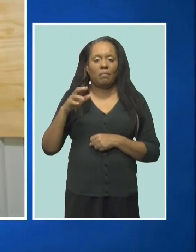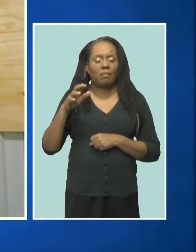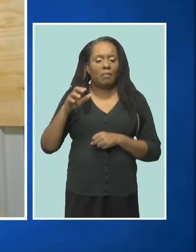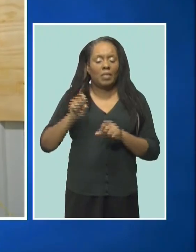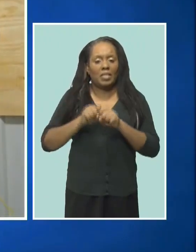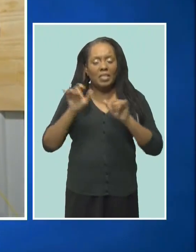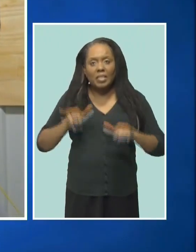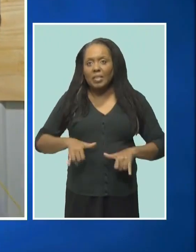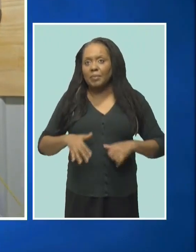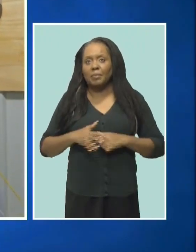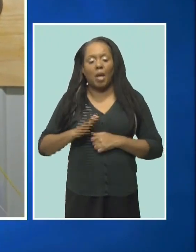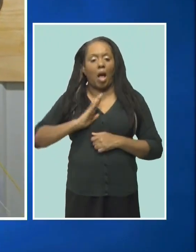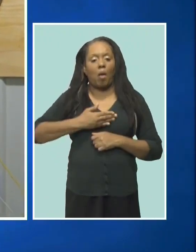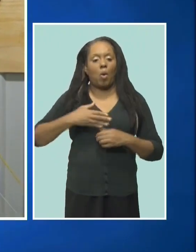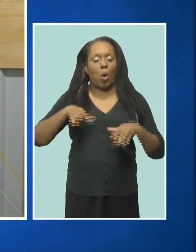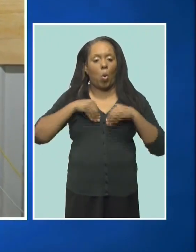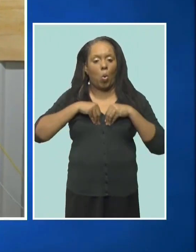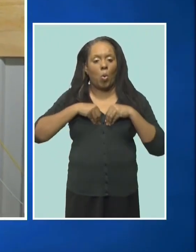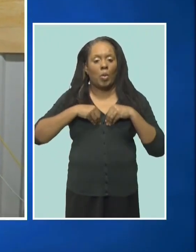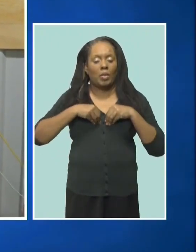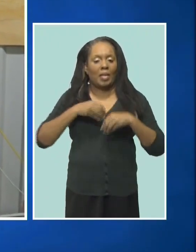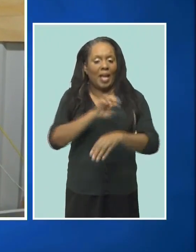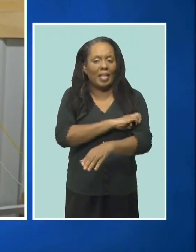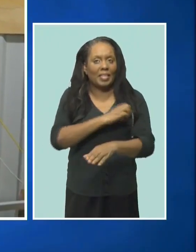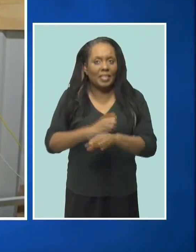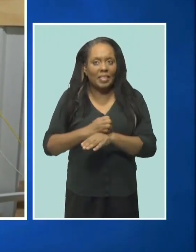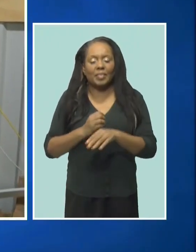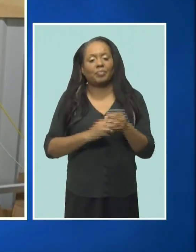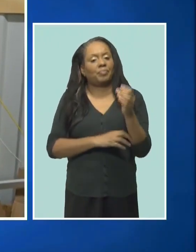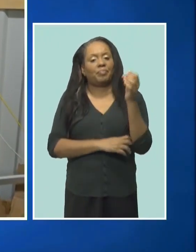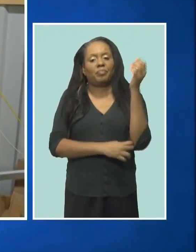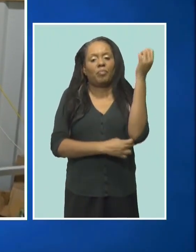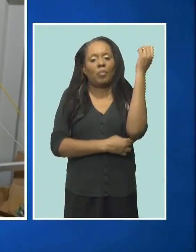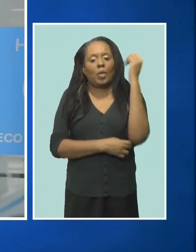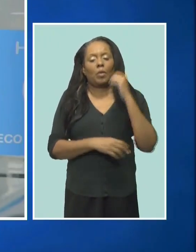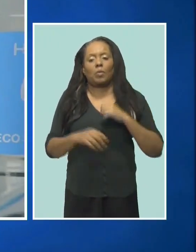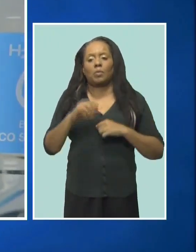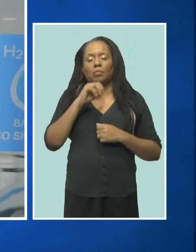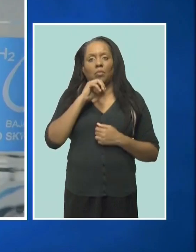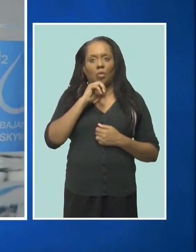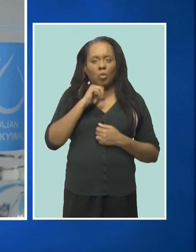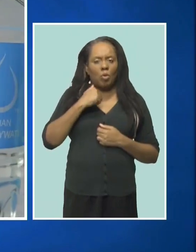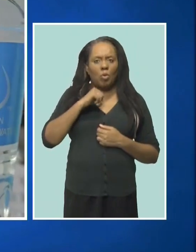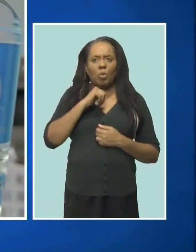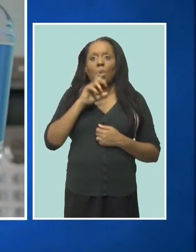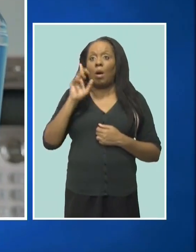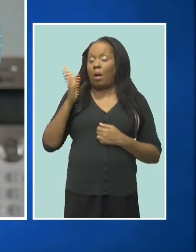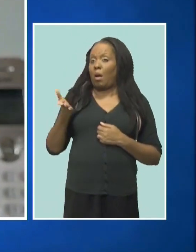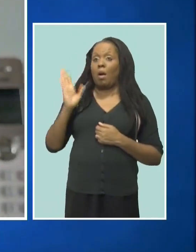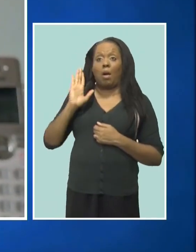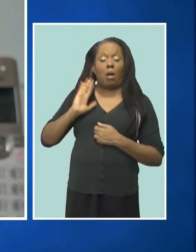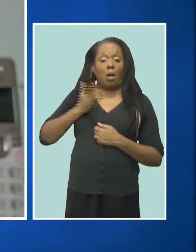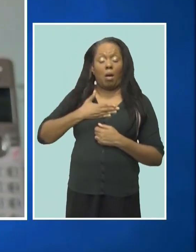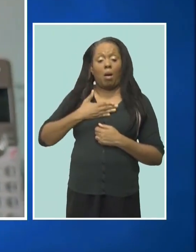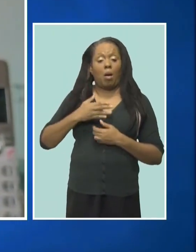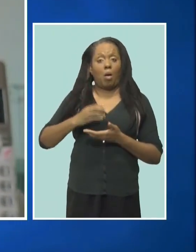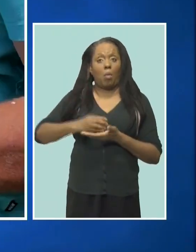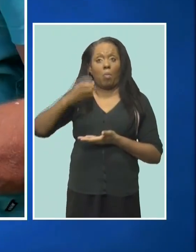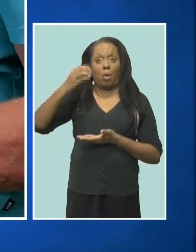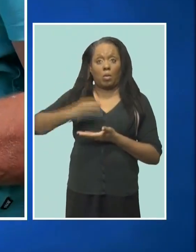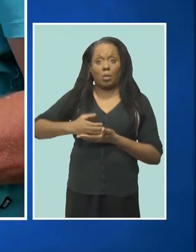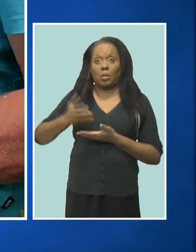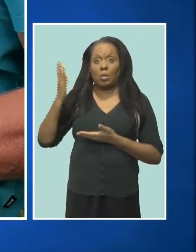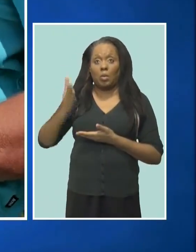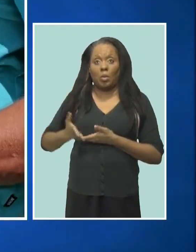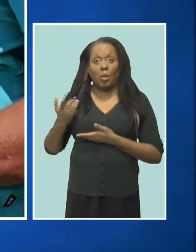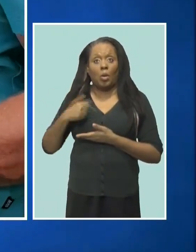90% of our own energy. And then our bottling is in either plant-based bottles that we can